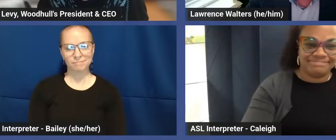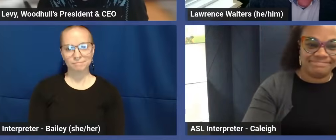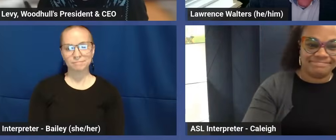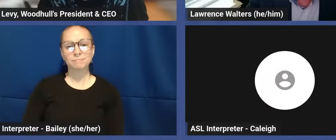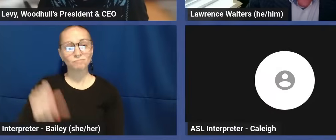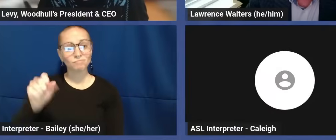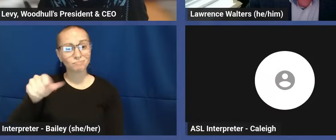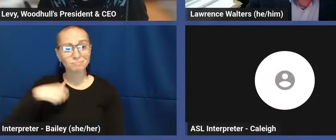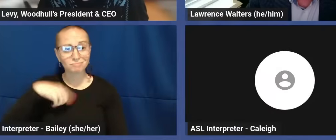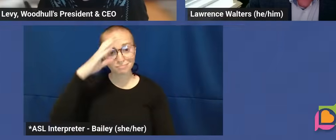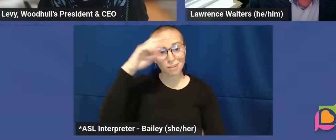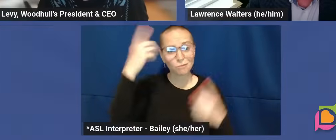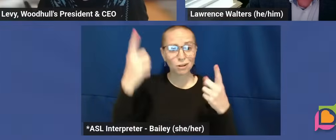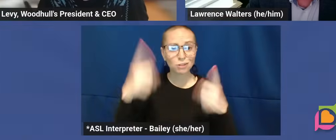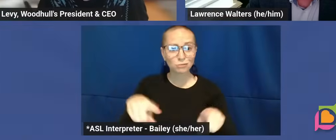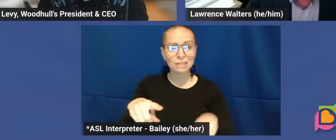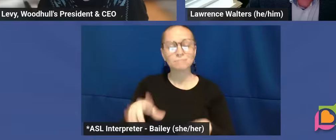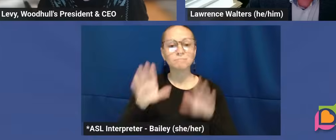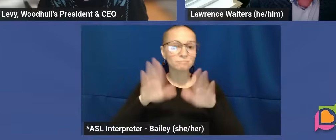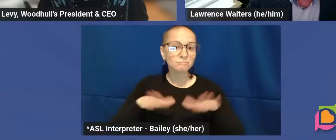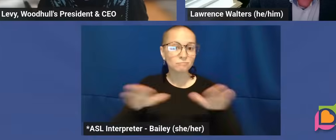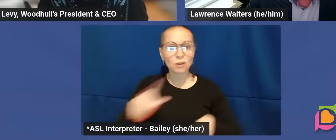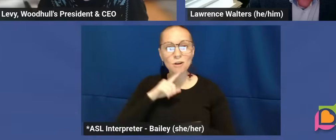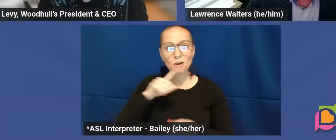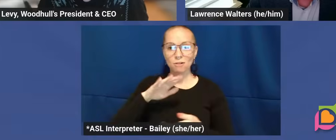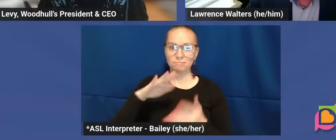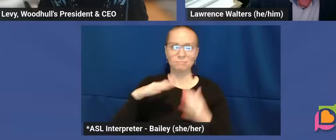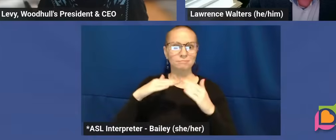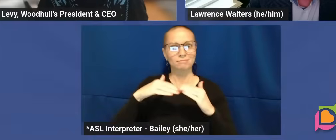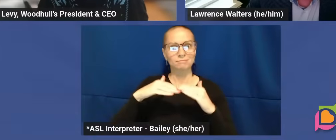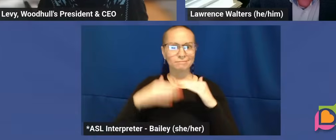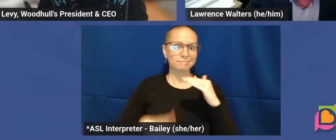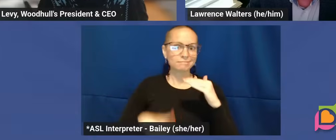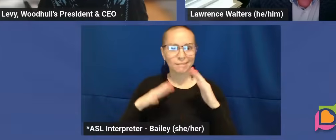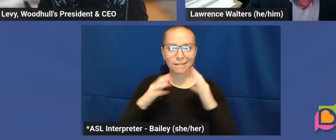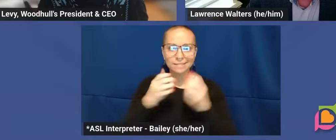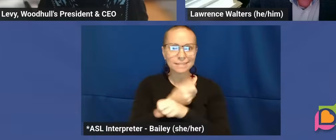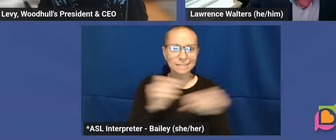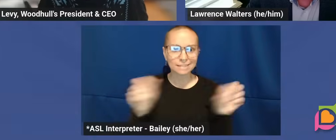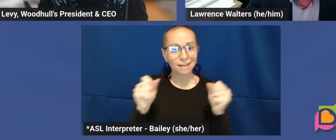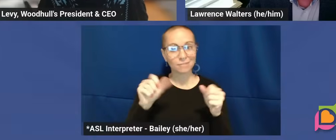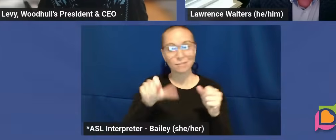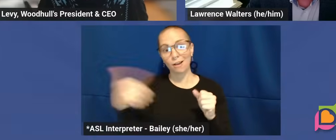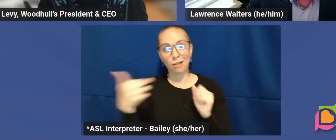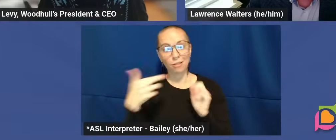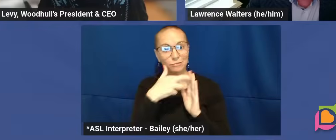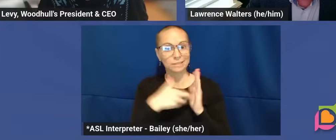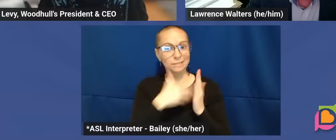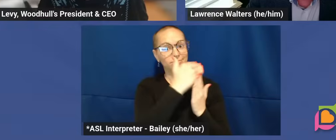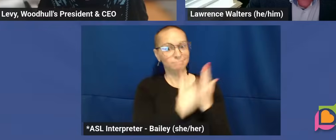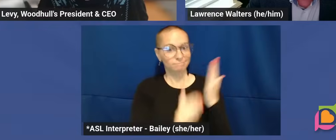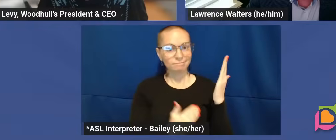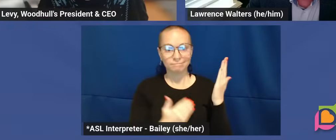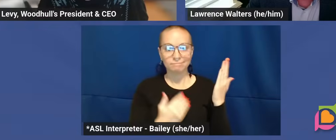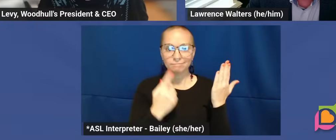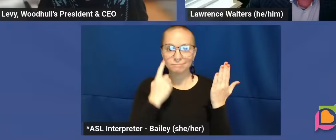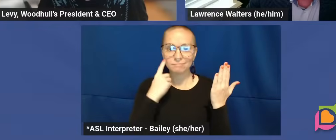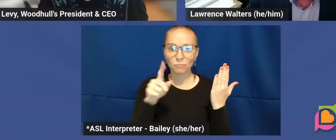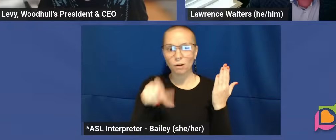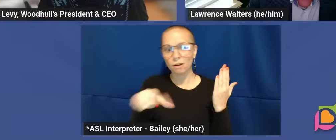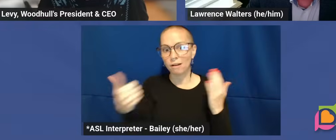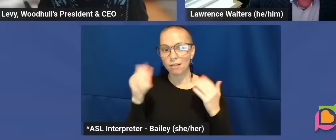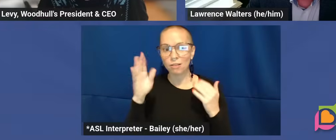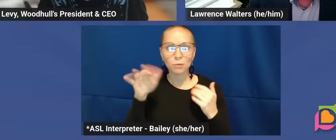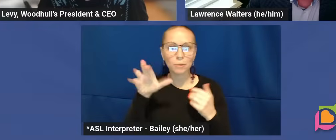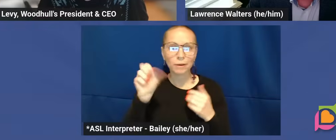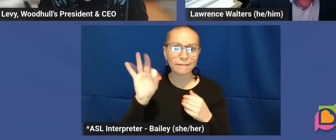Yeah, I'd agree with that. I mean, children are less safe for all the reasons that were laid out in the ICMIC brief. They'll be